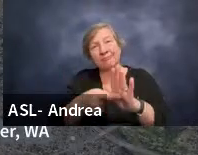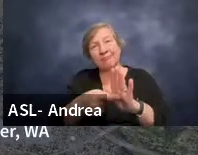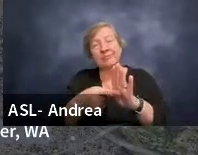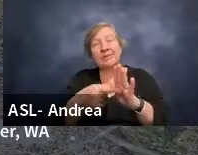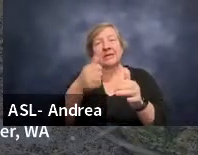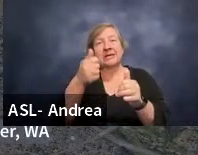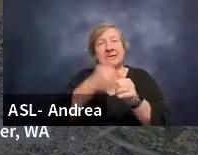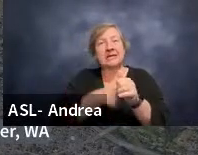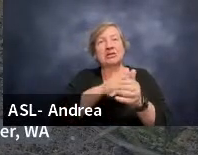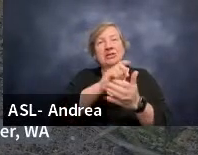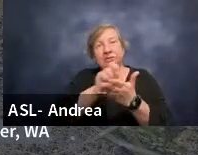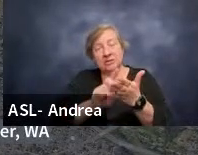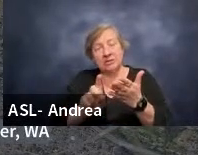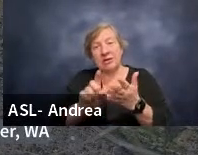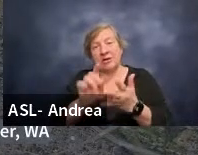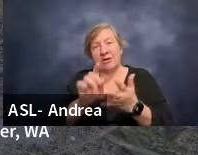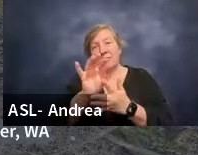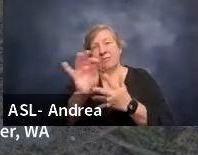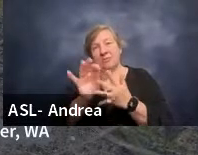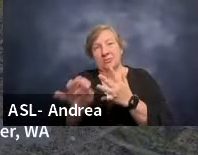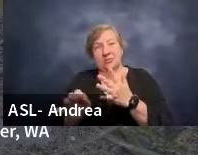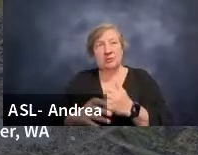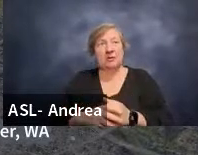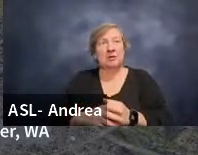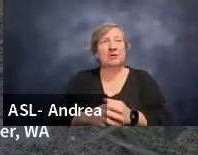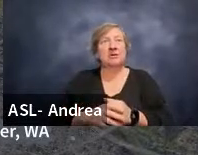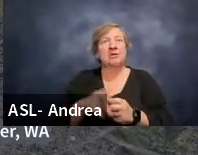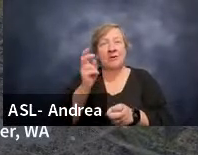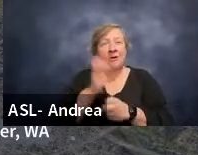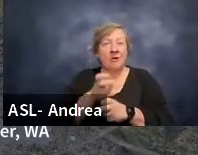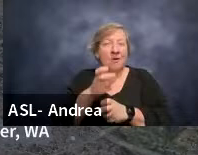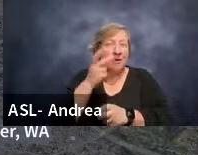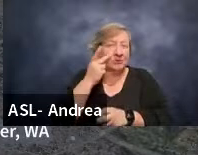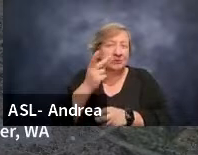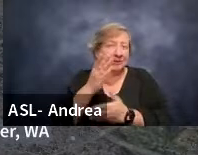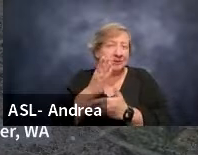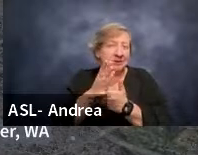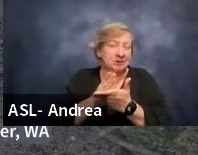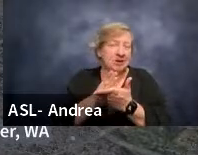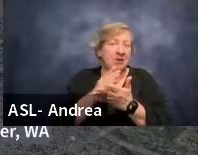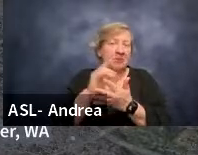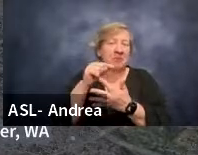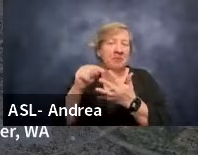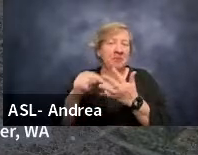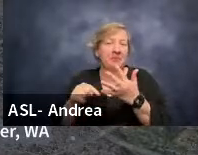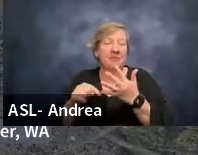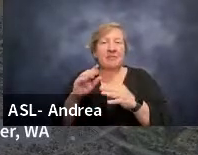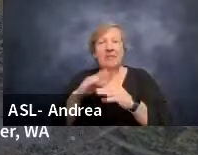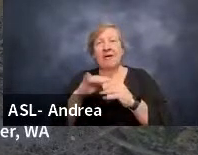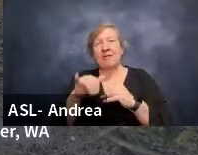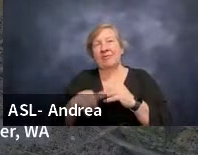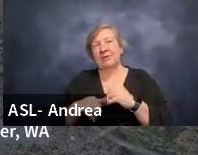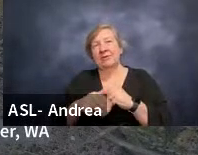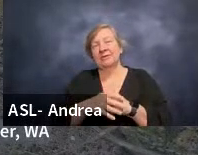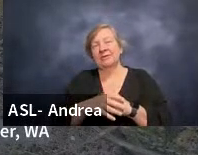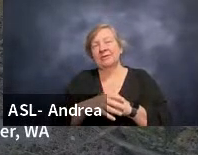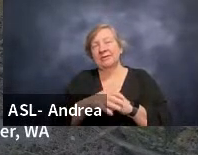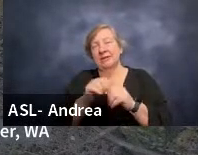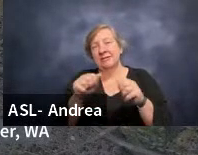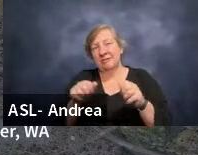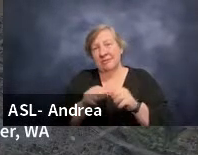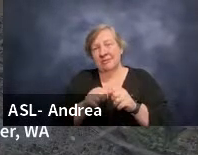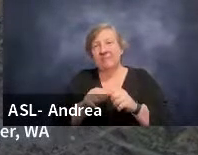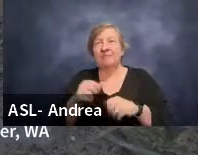design options. It is hard to see some of those on this corridor-wide graphic, but we do have